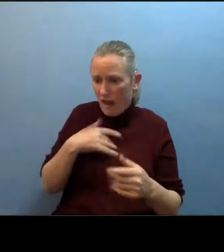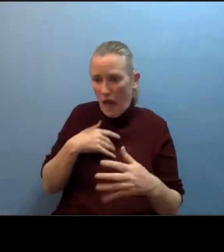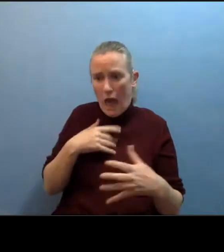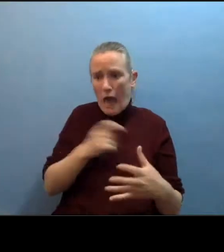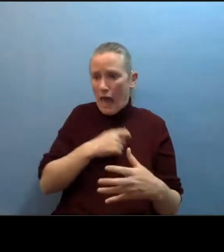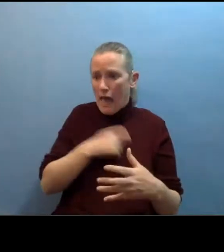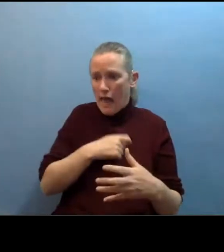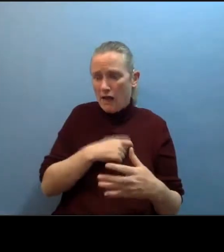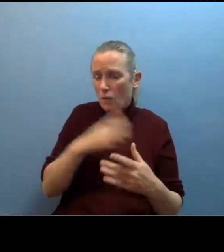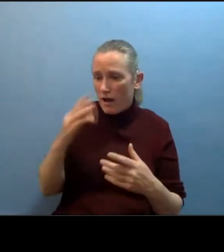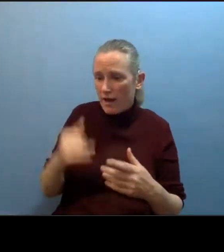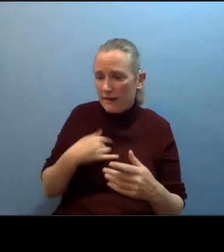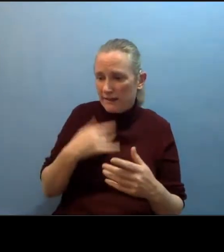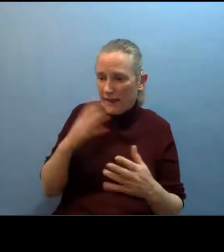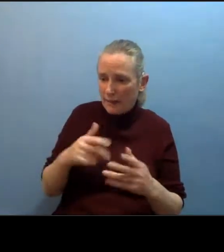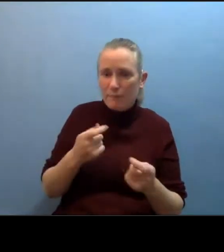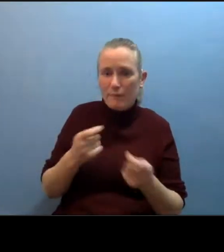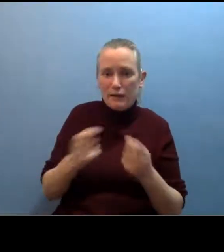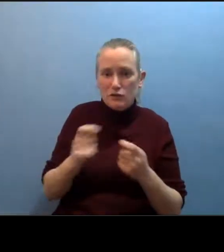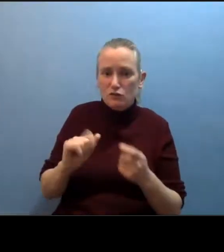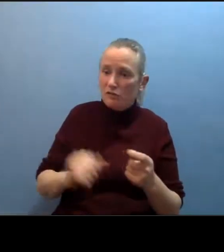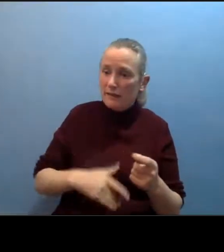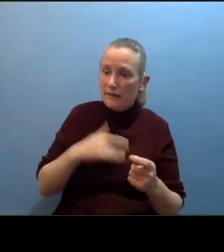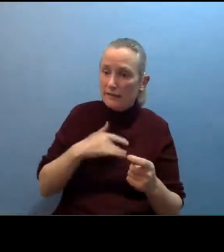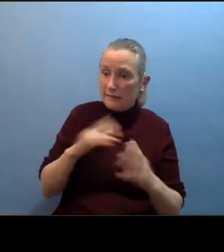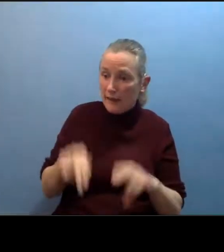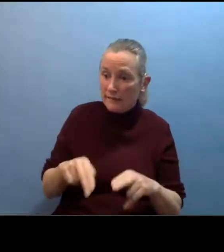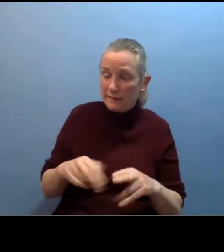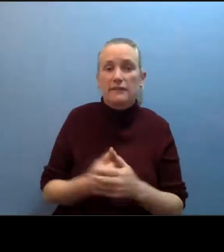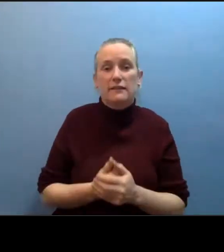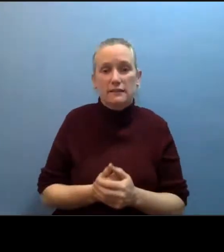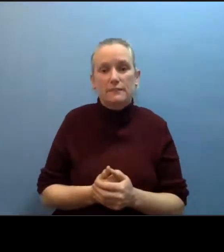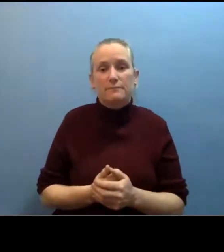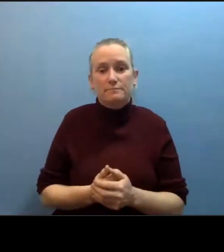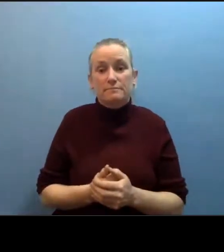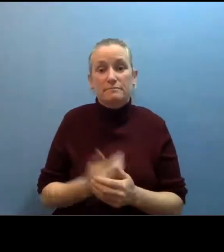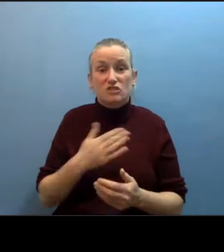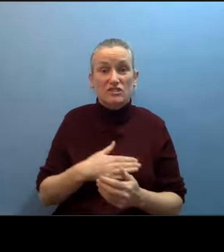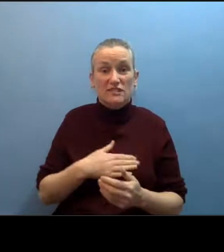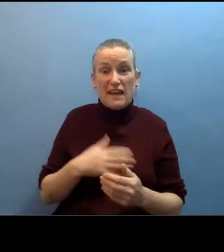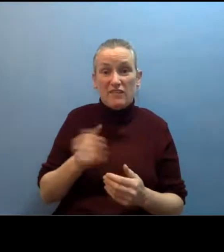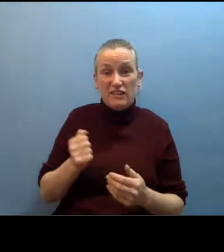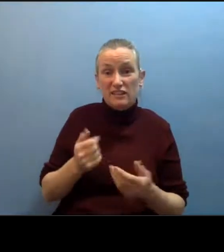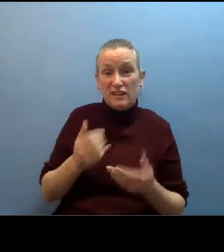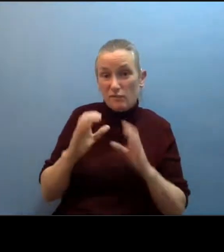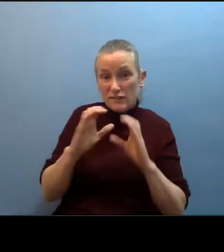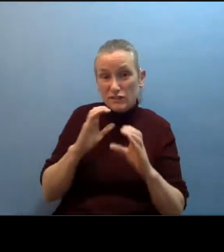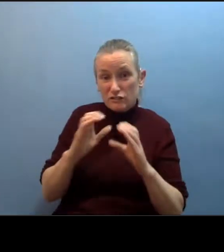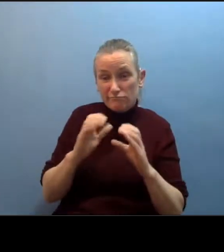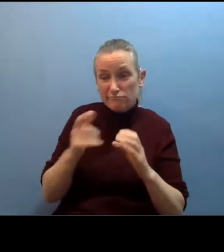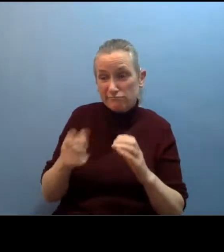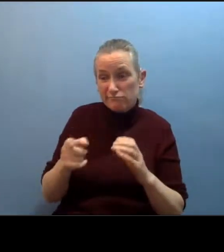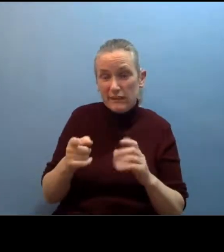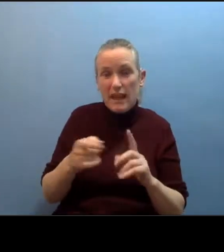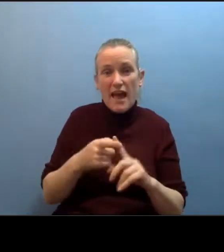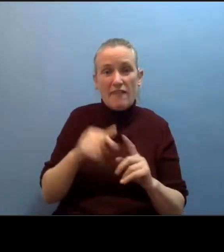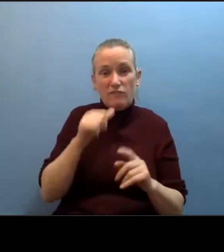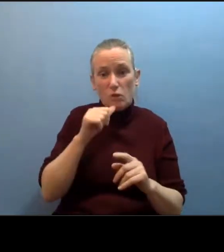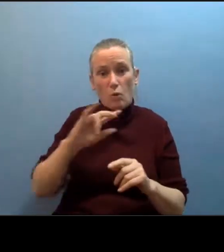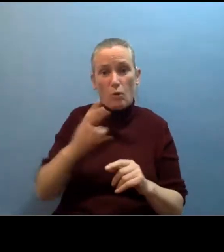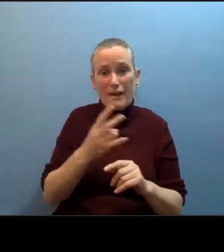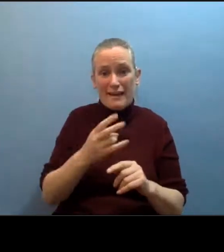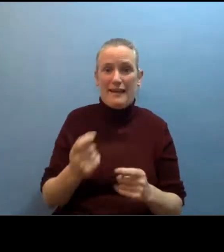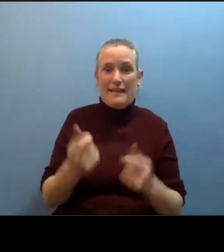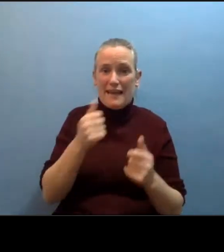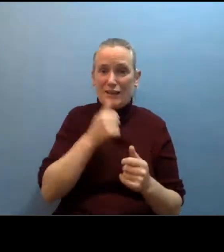And is there a way to manage those feelings? So just having the conversation, there isn't a quick and easy answer